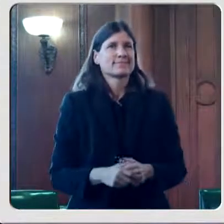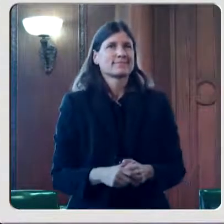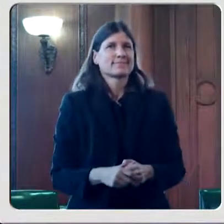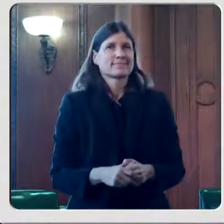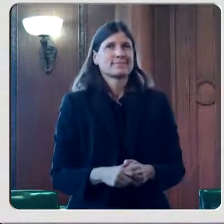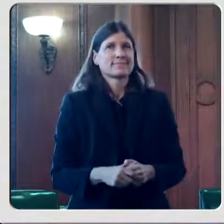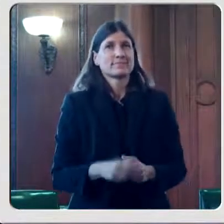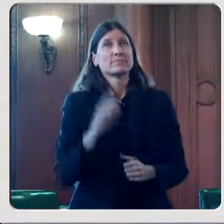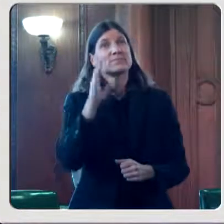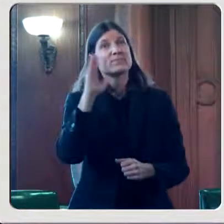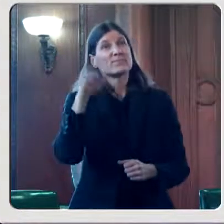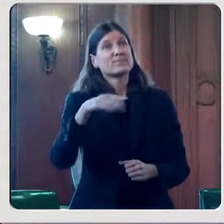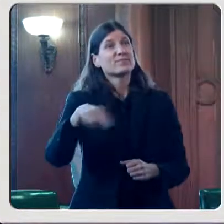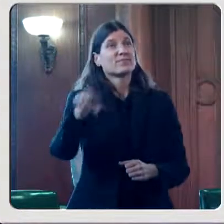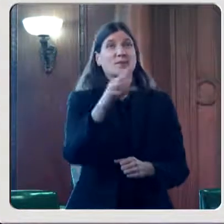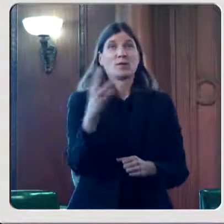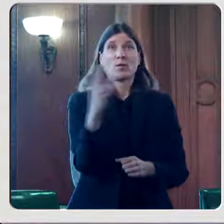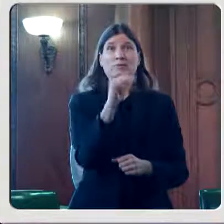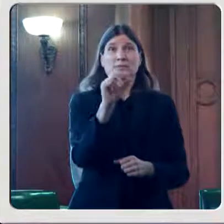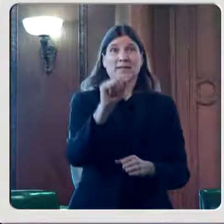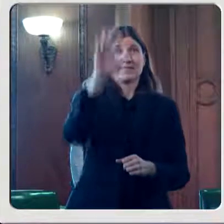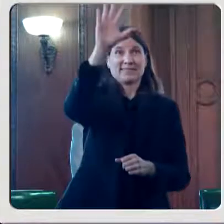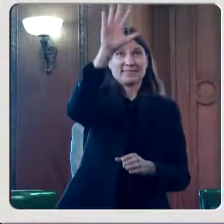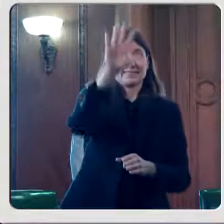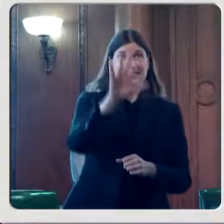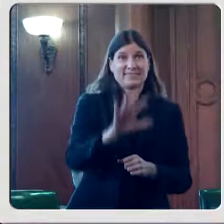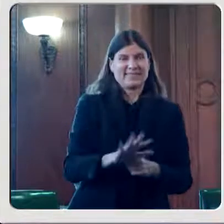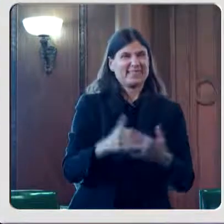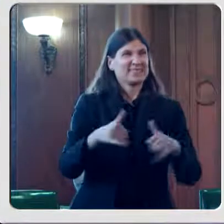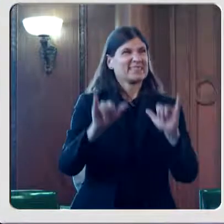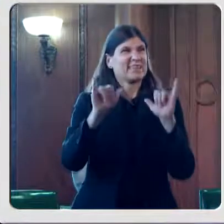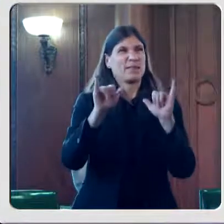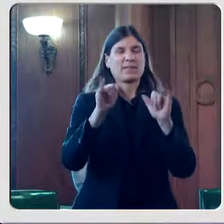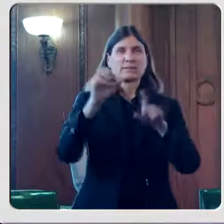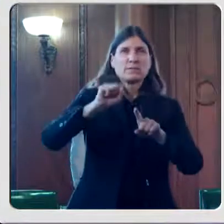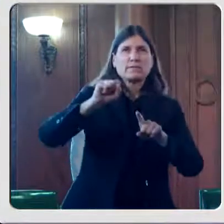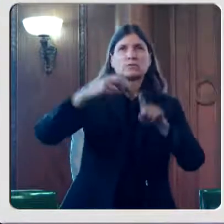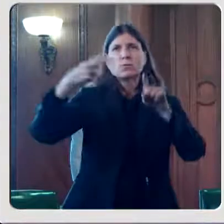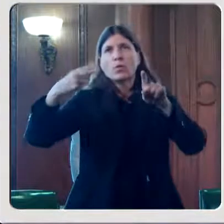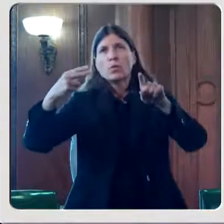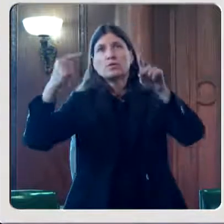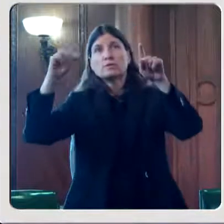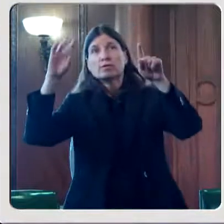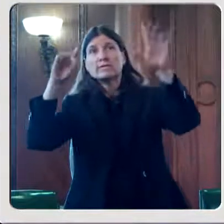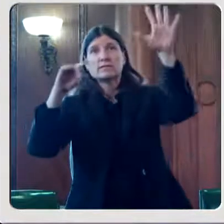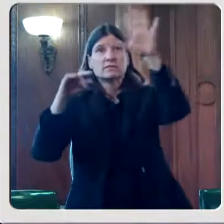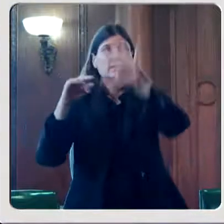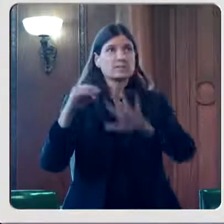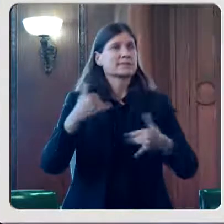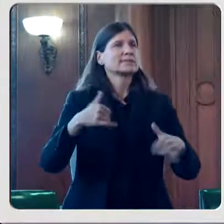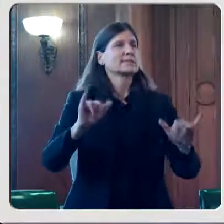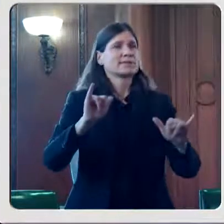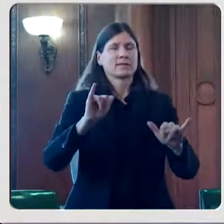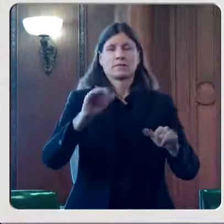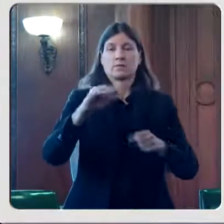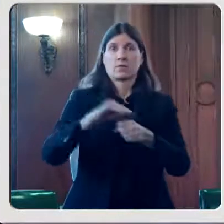are declining. This is no time to relax on public health measures in terms of masking, social distancing, and avoiding